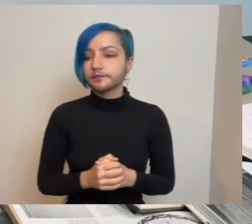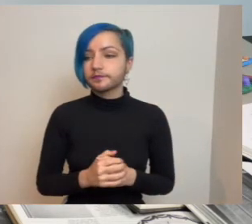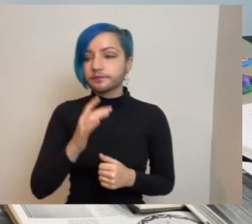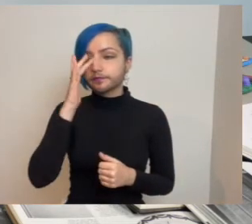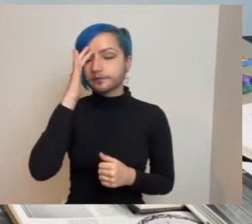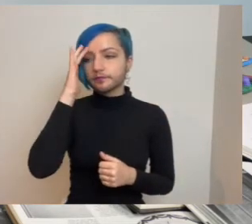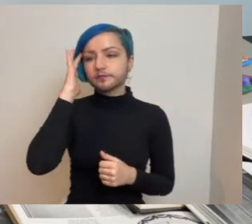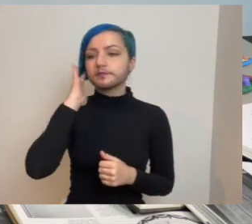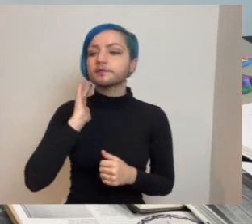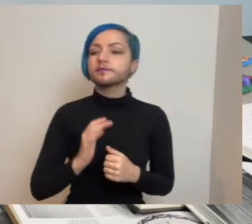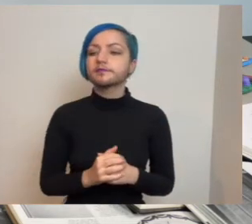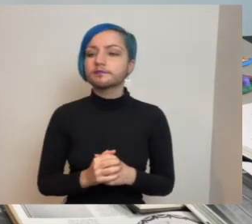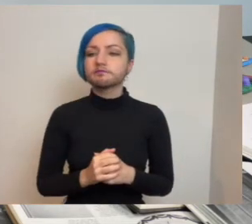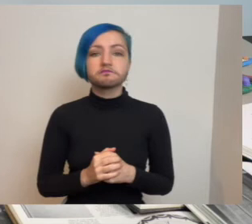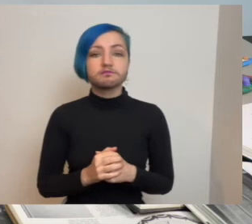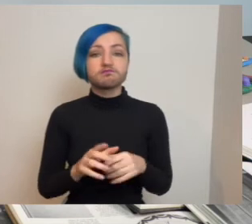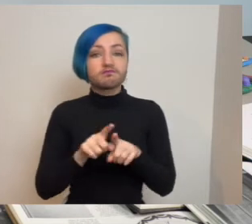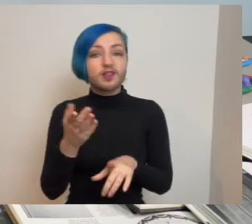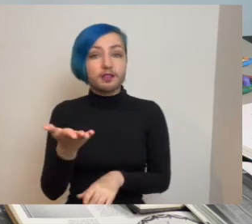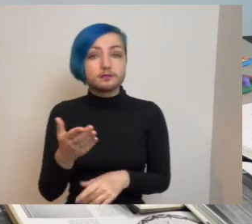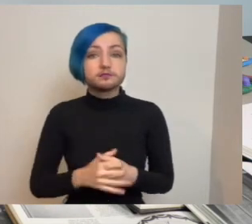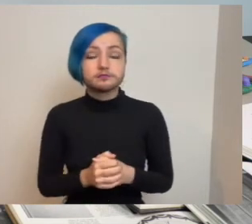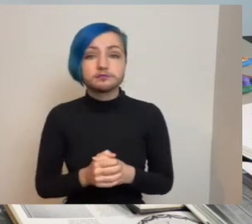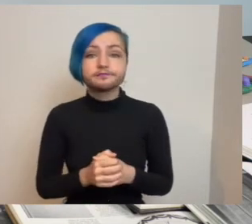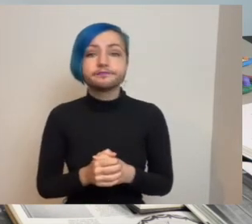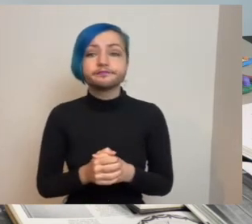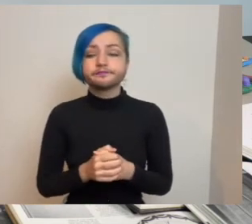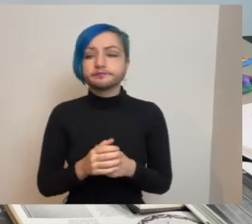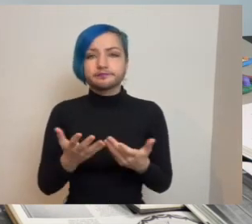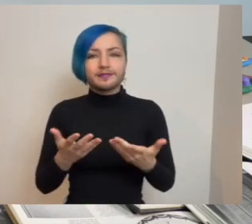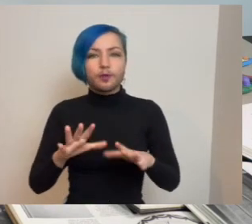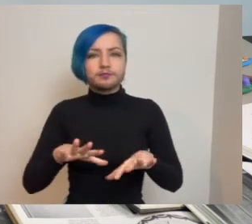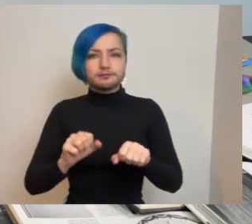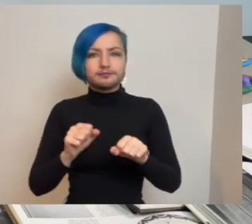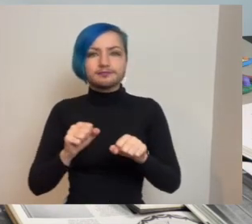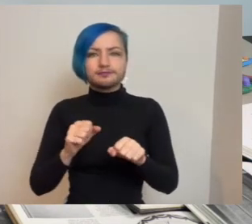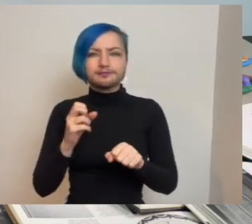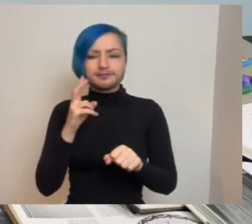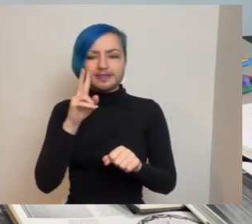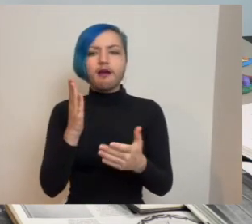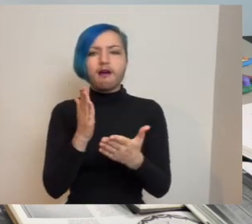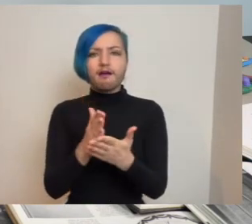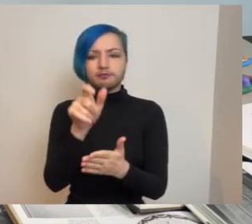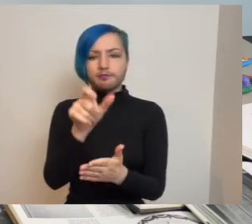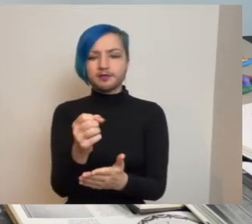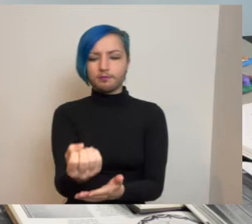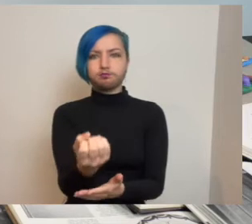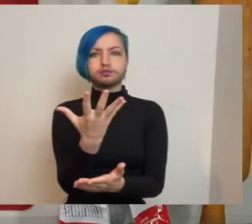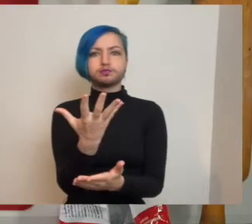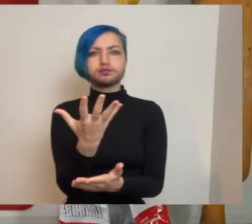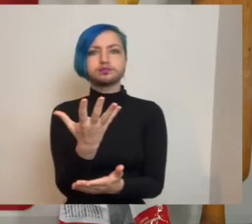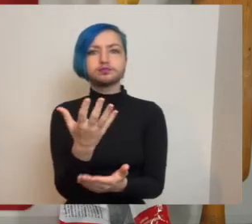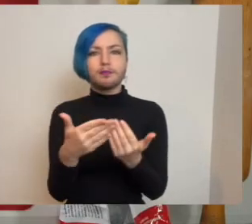So, a little bit like that. It gives you beginning to see, you know, it's bringing these areas out quite well. And this